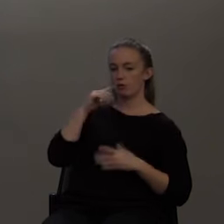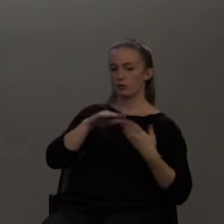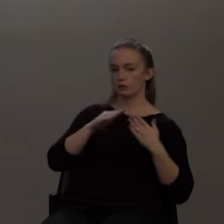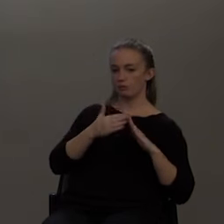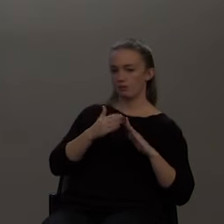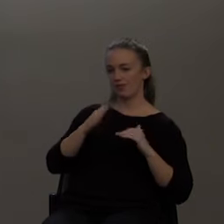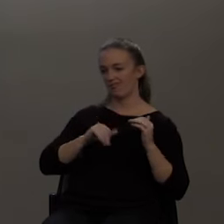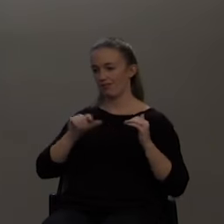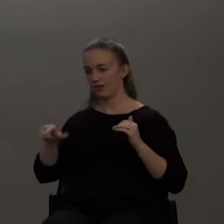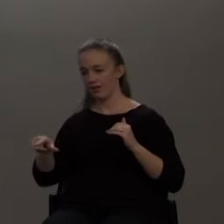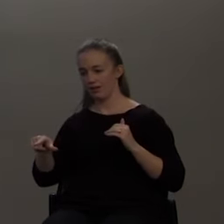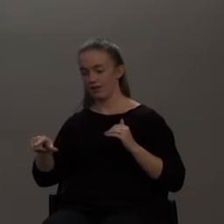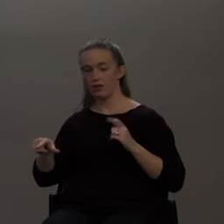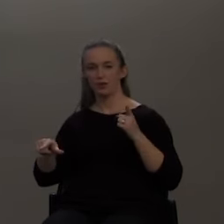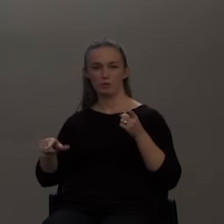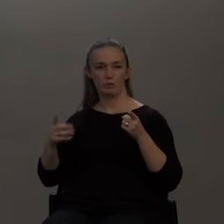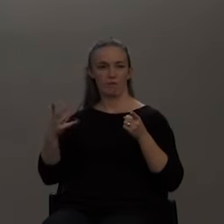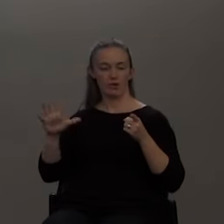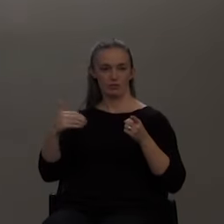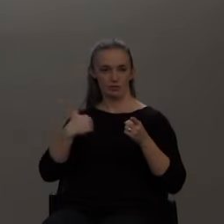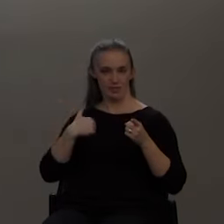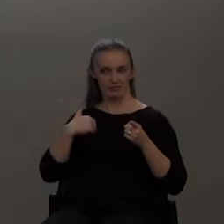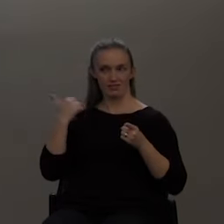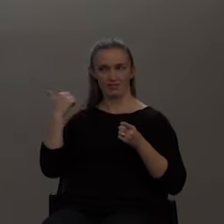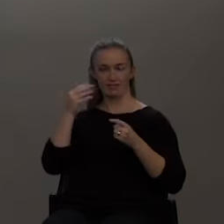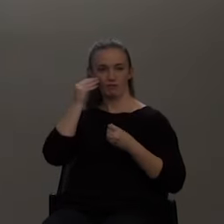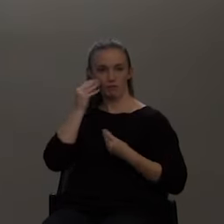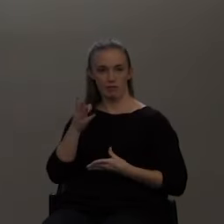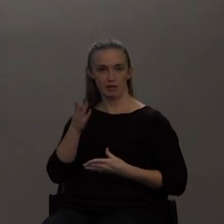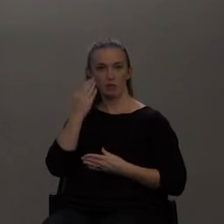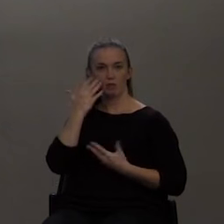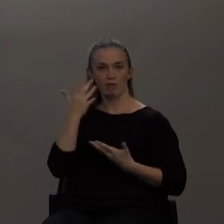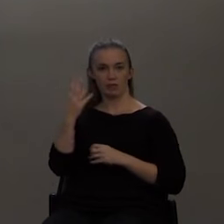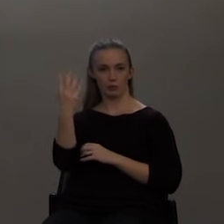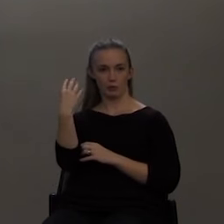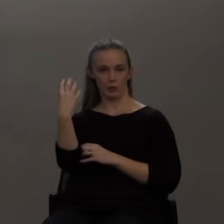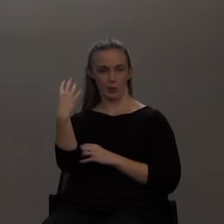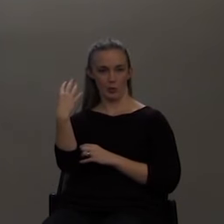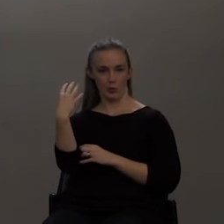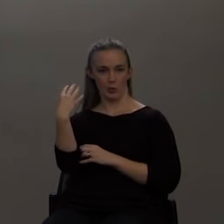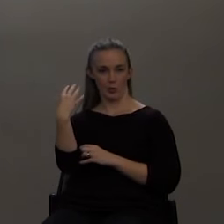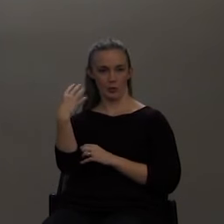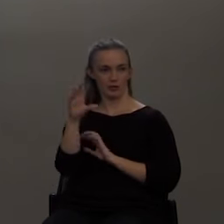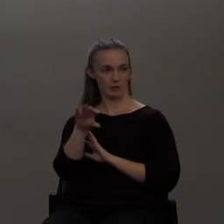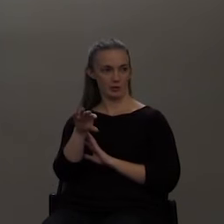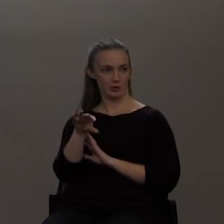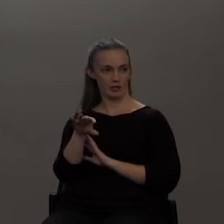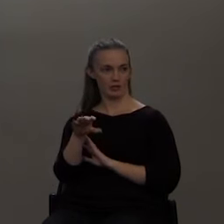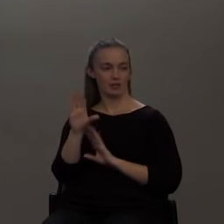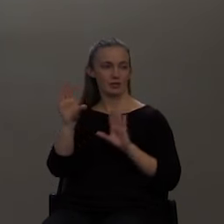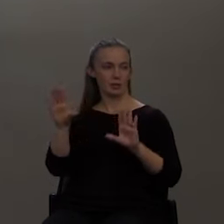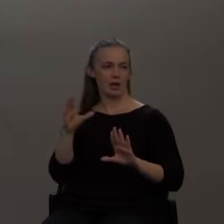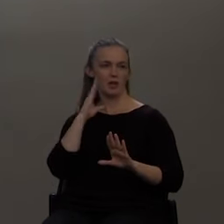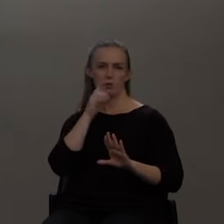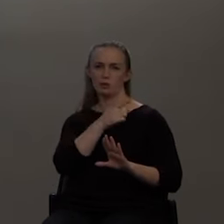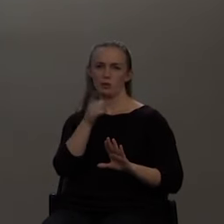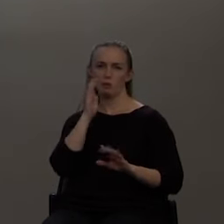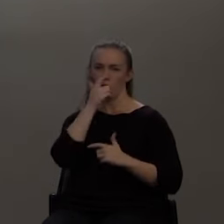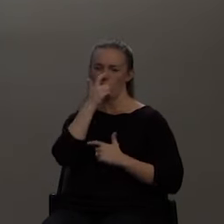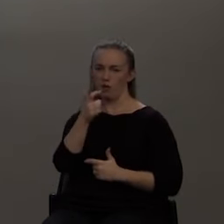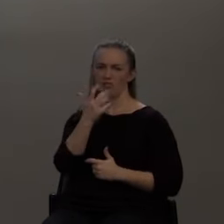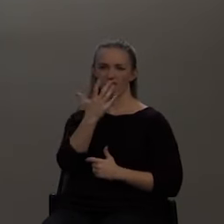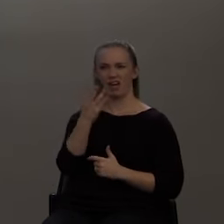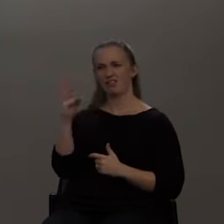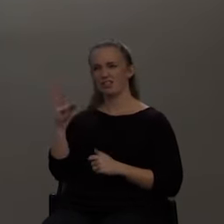this information. I know they've been recording this, which is good, so you can always refer back to it, because I know you guys are gonna watch this at least 5 or 6 times. We all